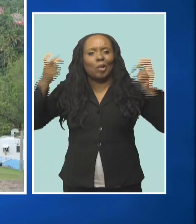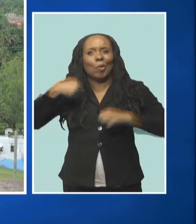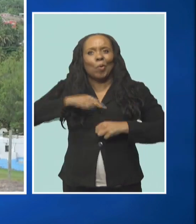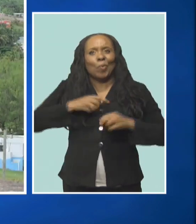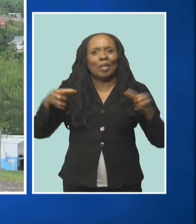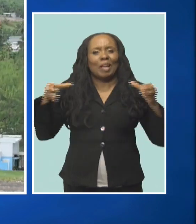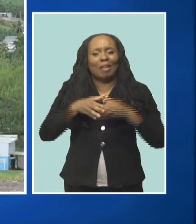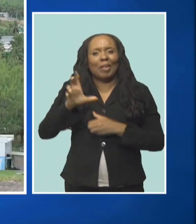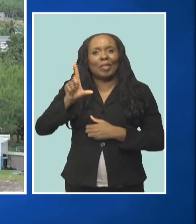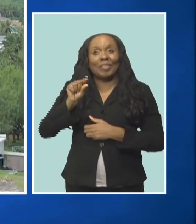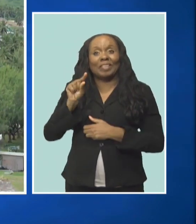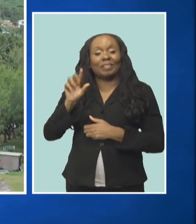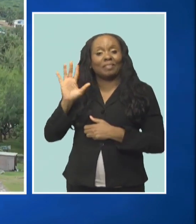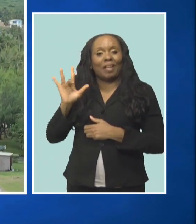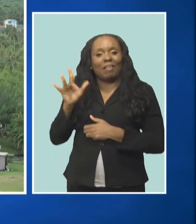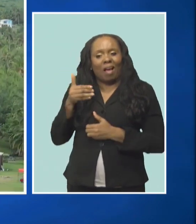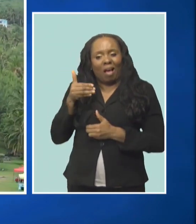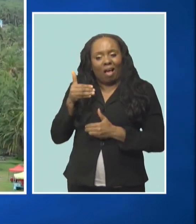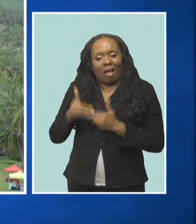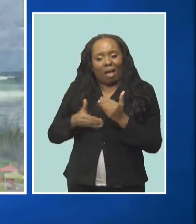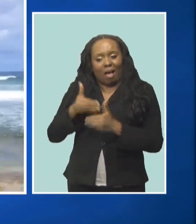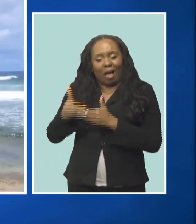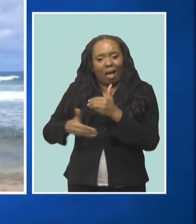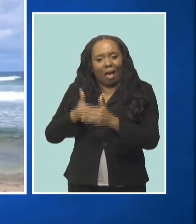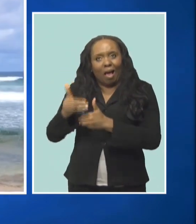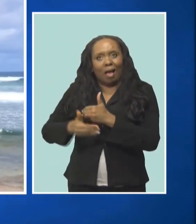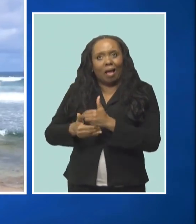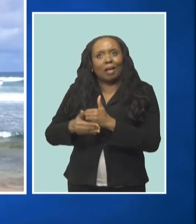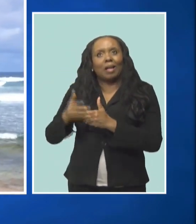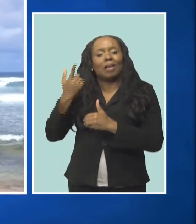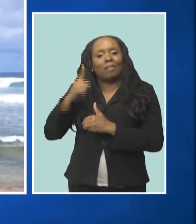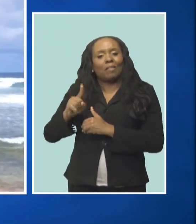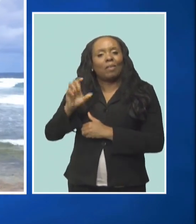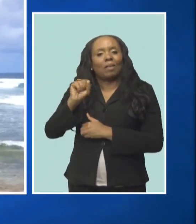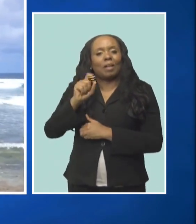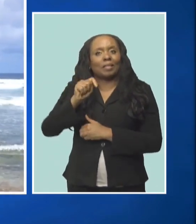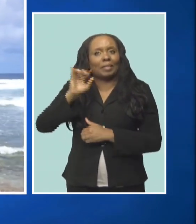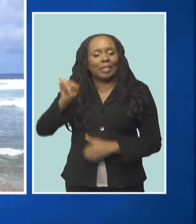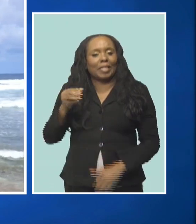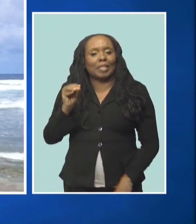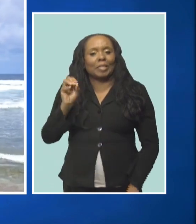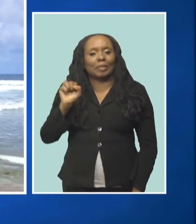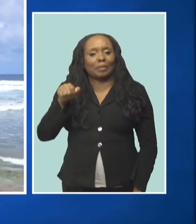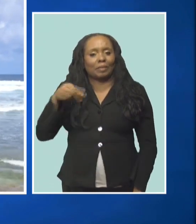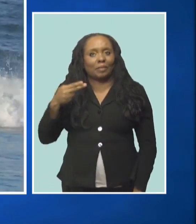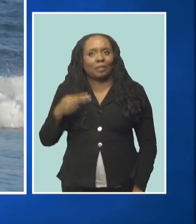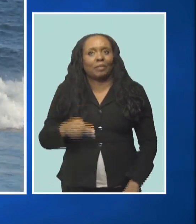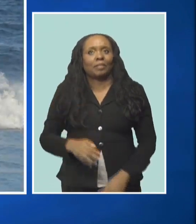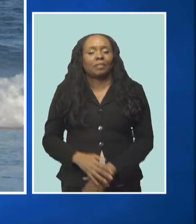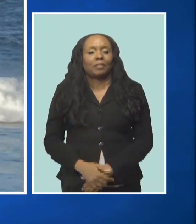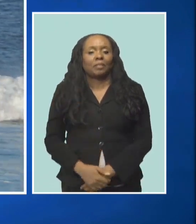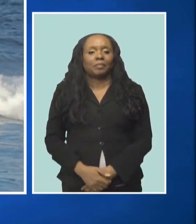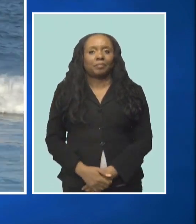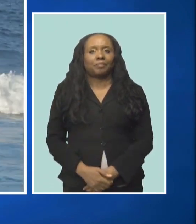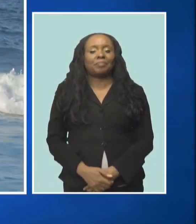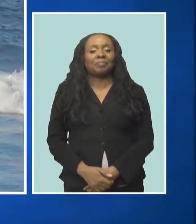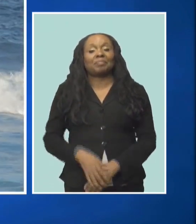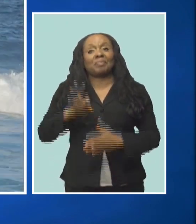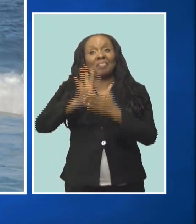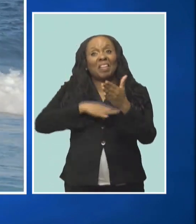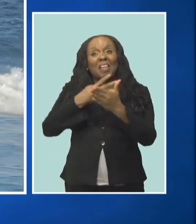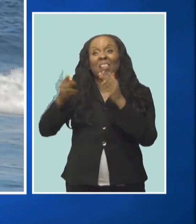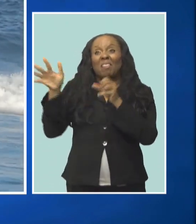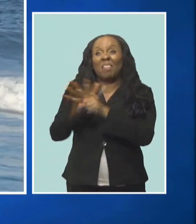2025 gathers steam and heads to the northeast parish of St. Joseph. schedule is packed